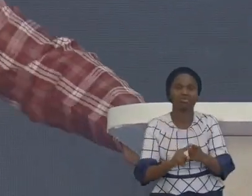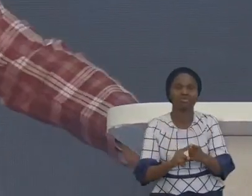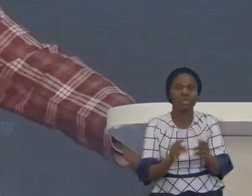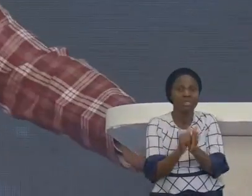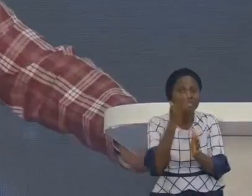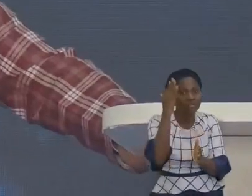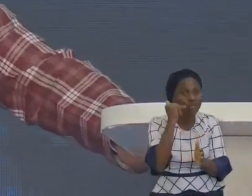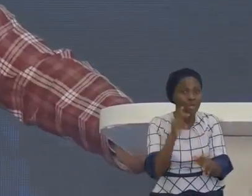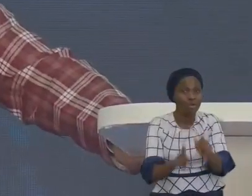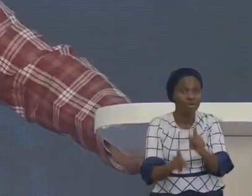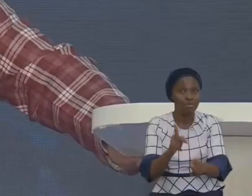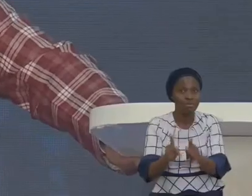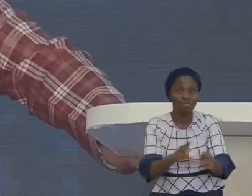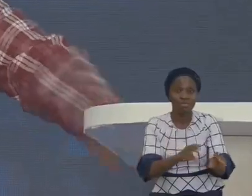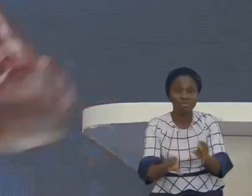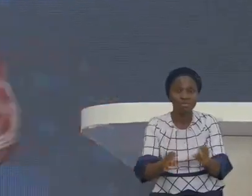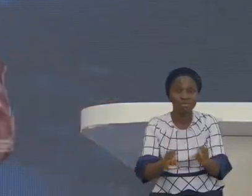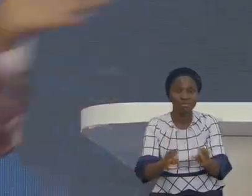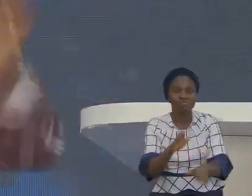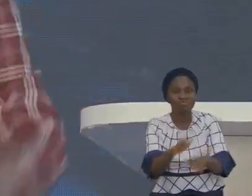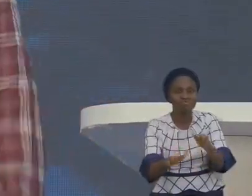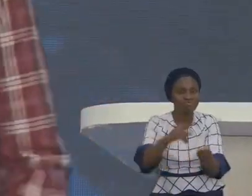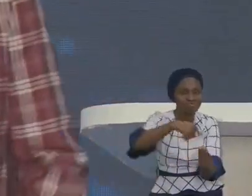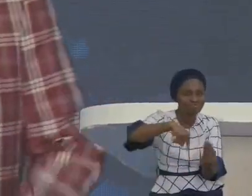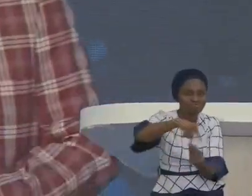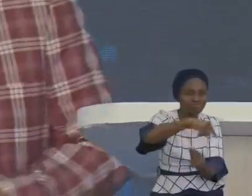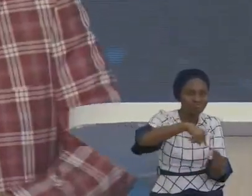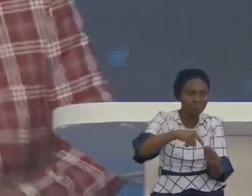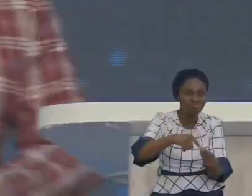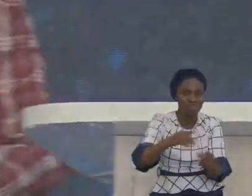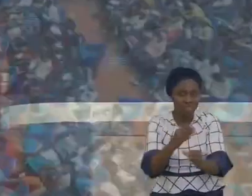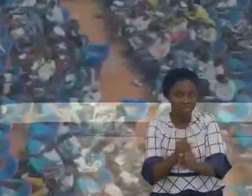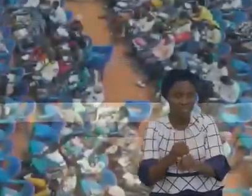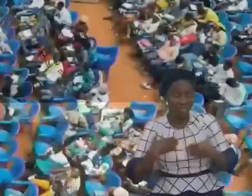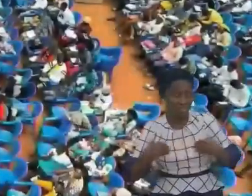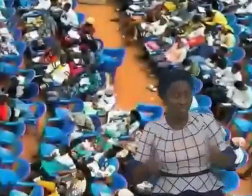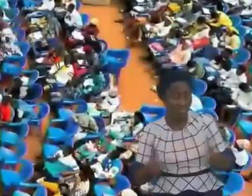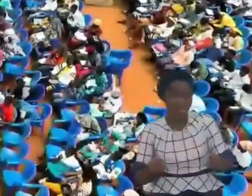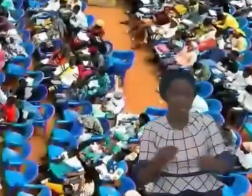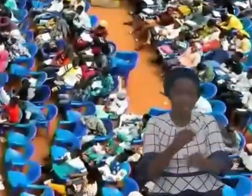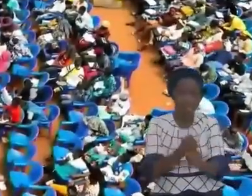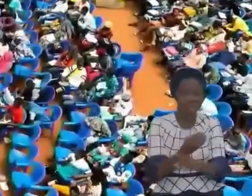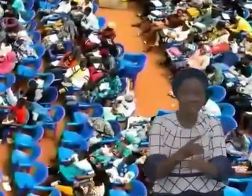deliverance, because there's no devotion, there's no progress in their lives.